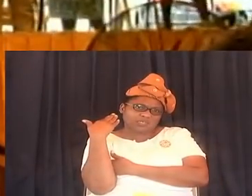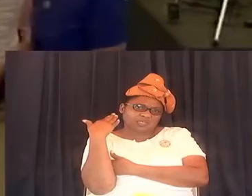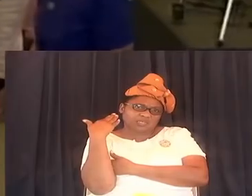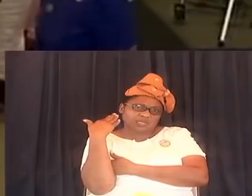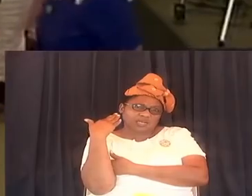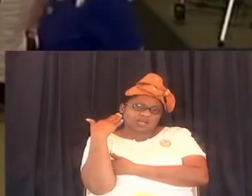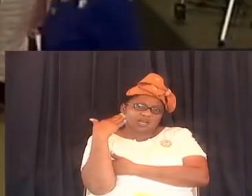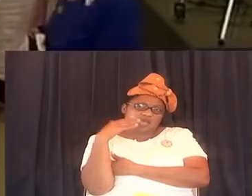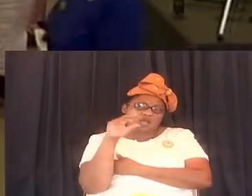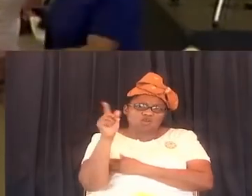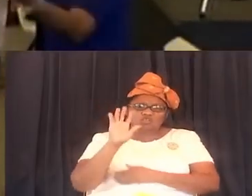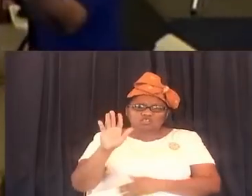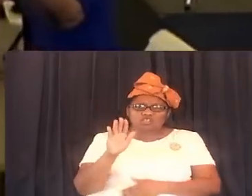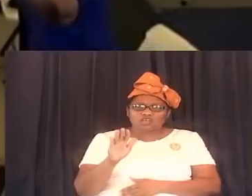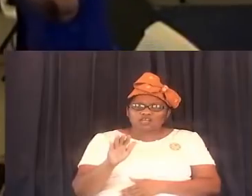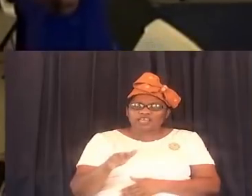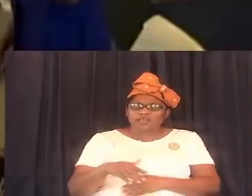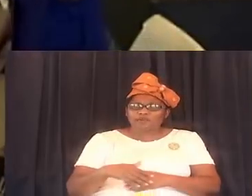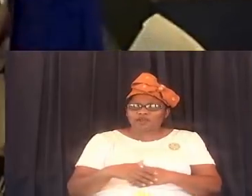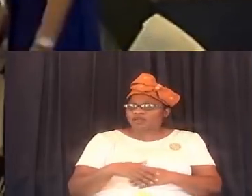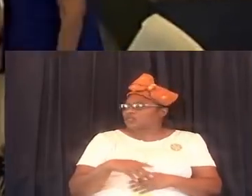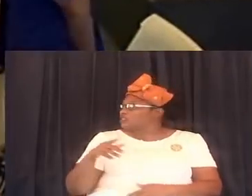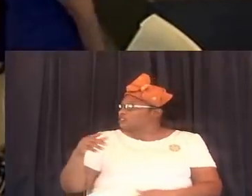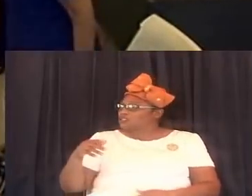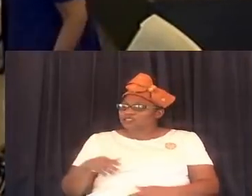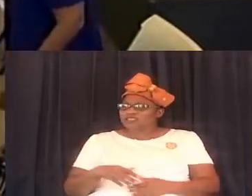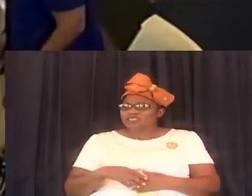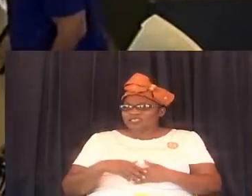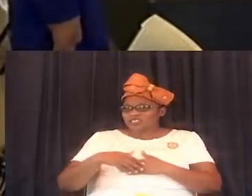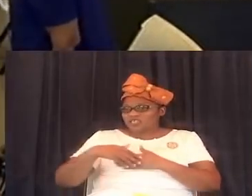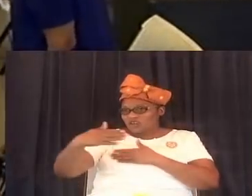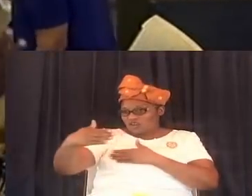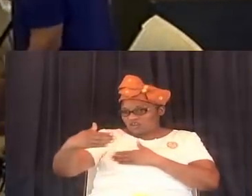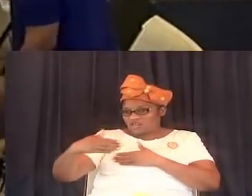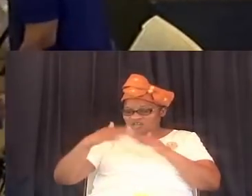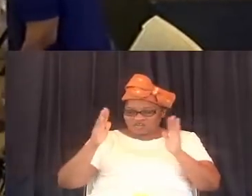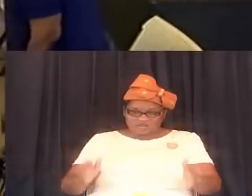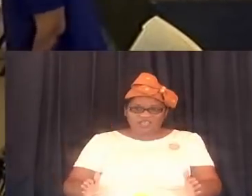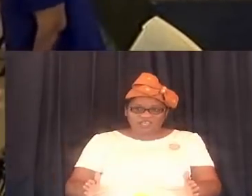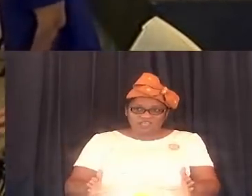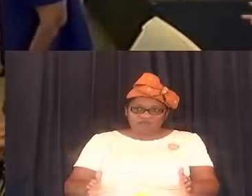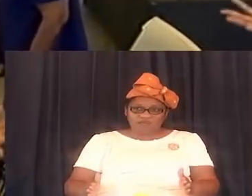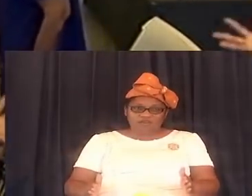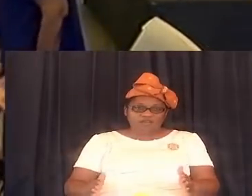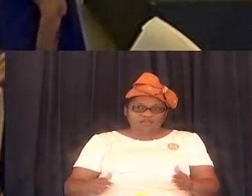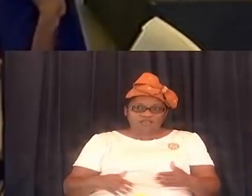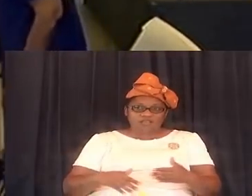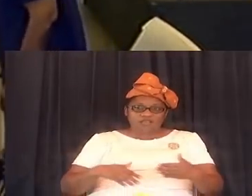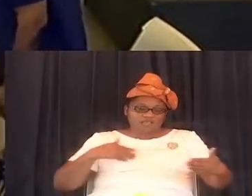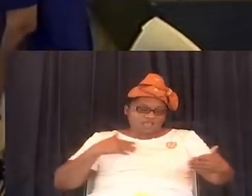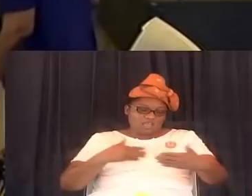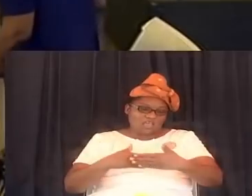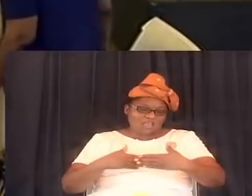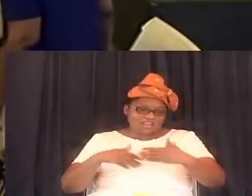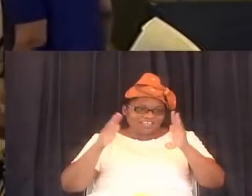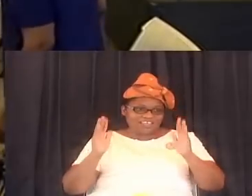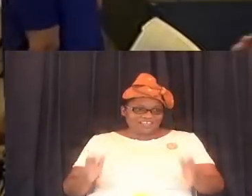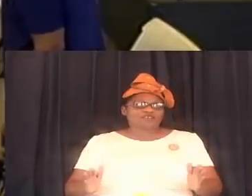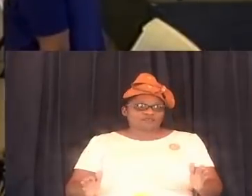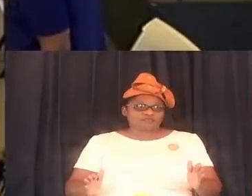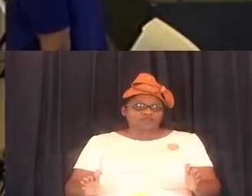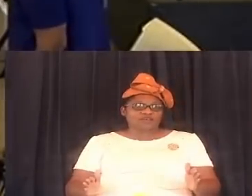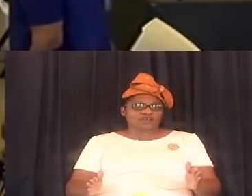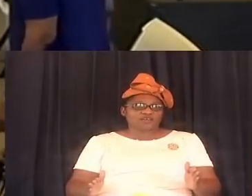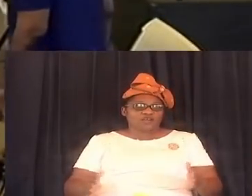warm welcome. Tell them how glad you are to see them in the house of the Lord this morning. Greet somebody in the name of Jesus.